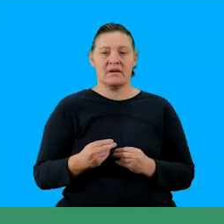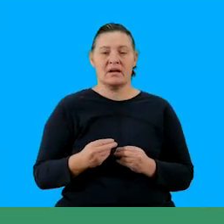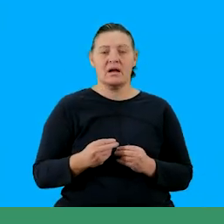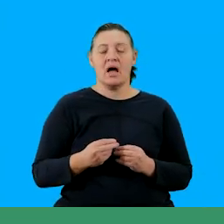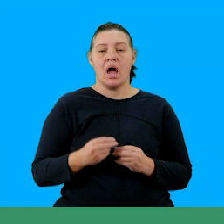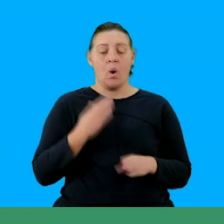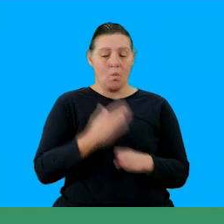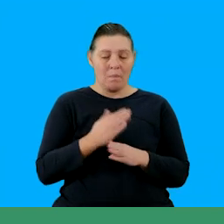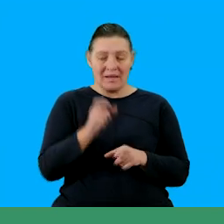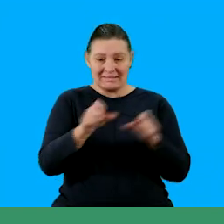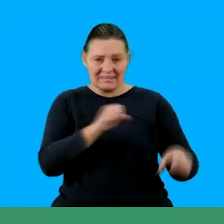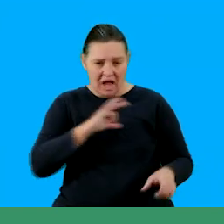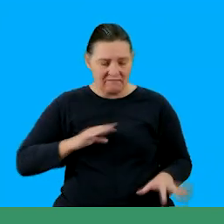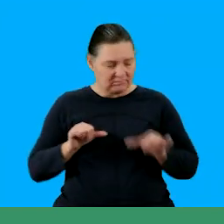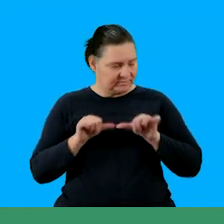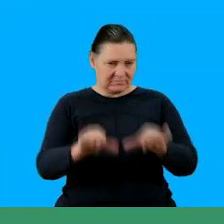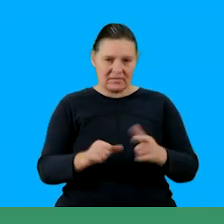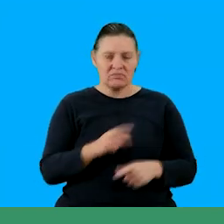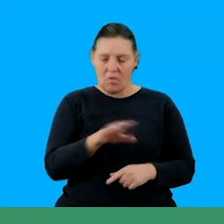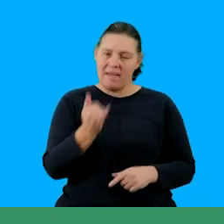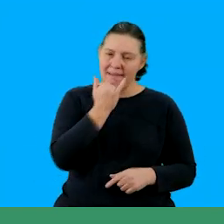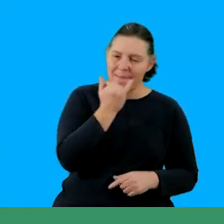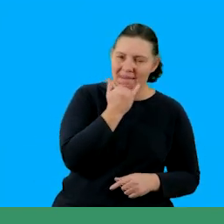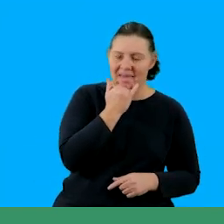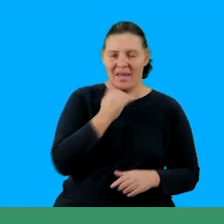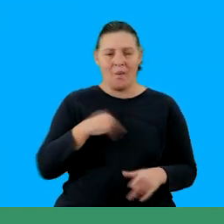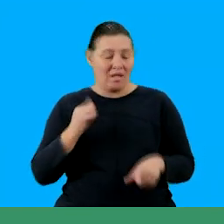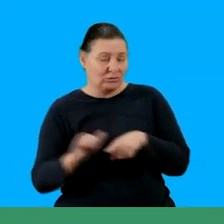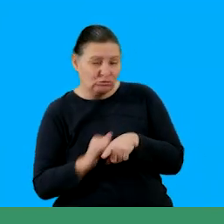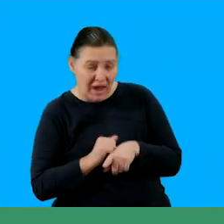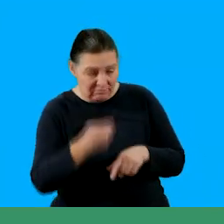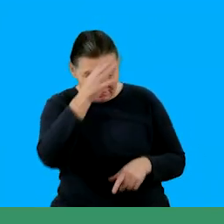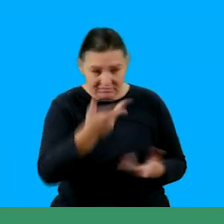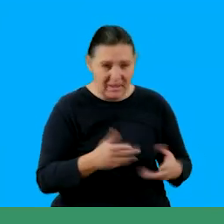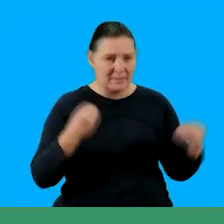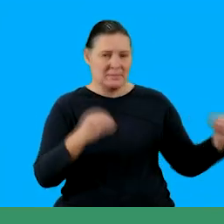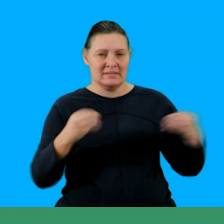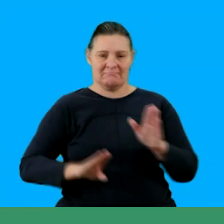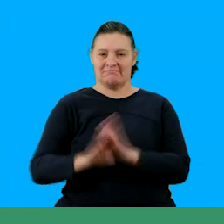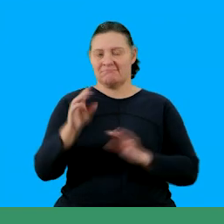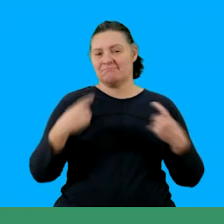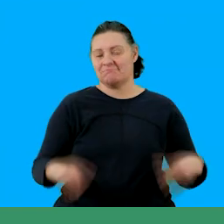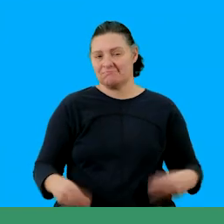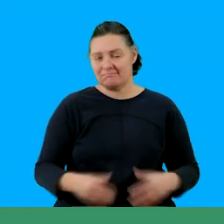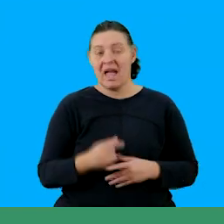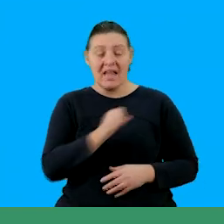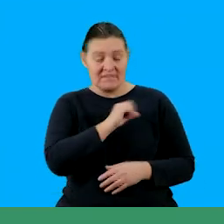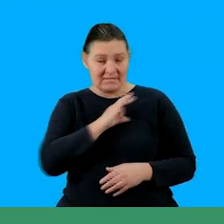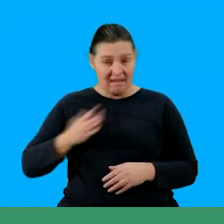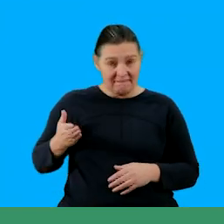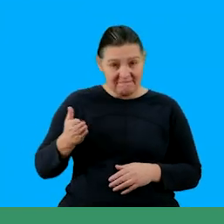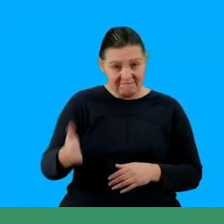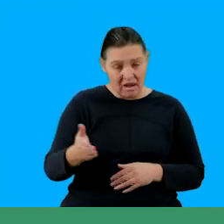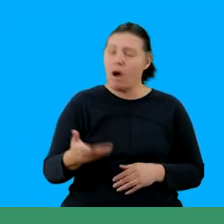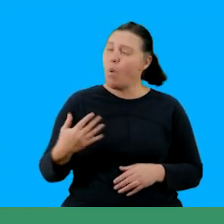stable workforce. A motivated, happy, well-trained staff supports successful businesses. Obviously, if your employees